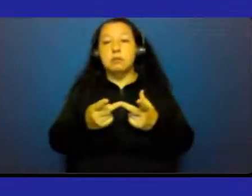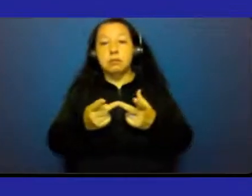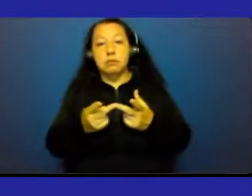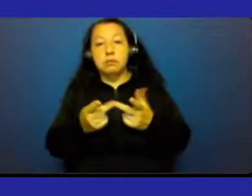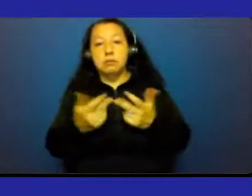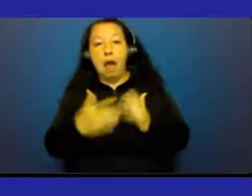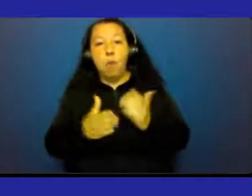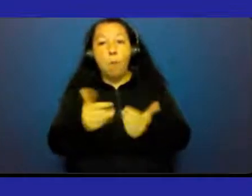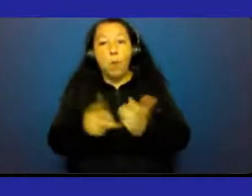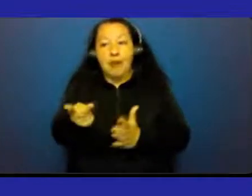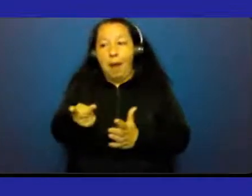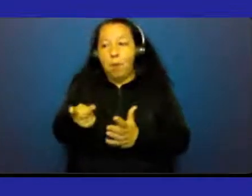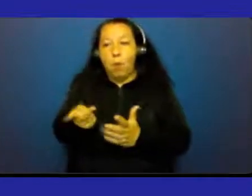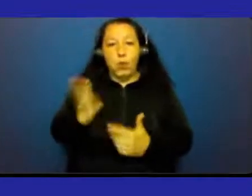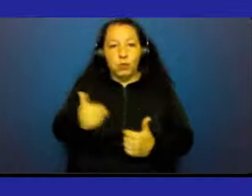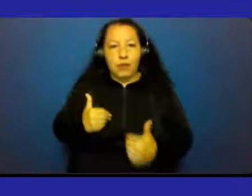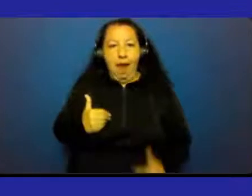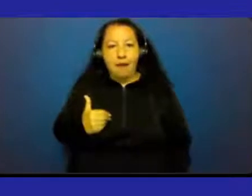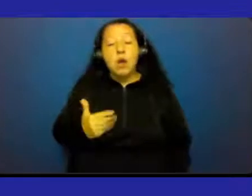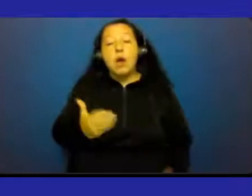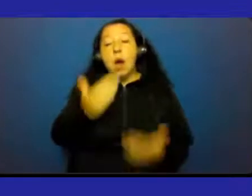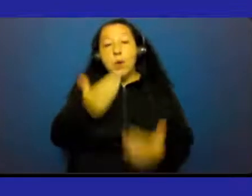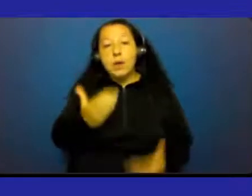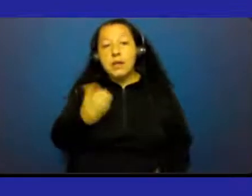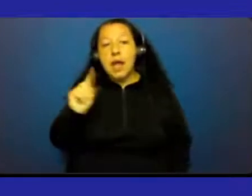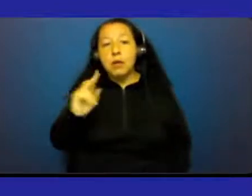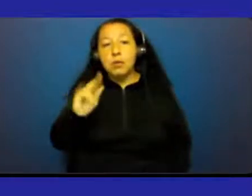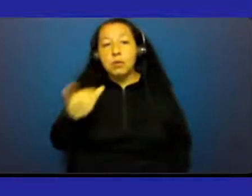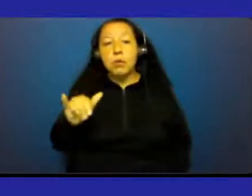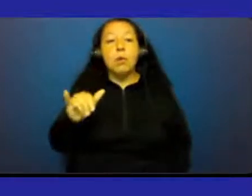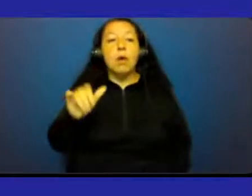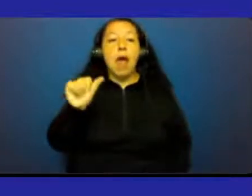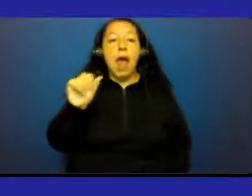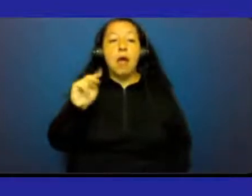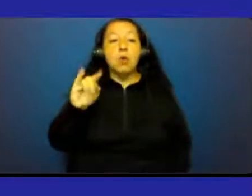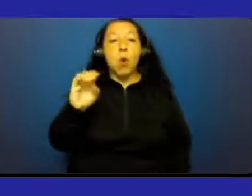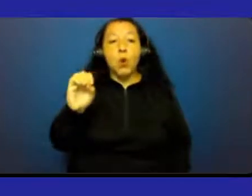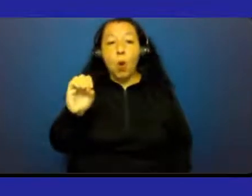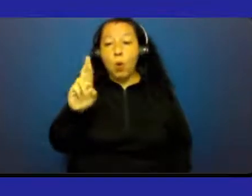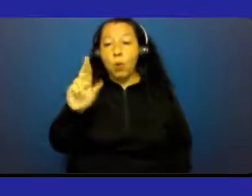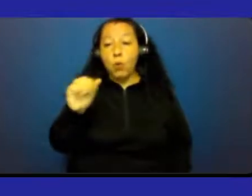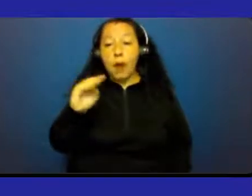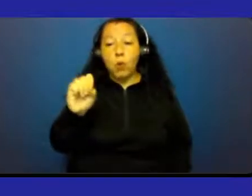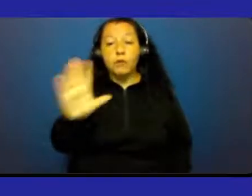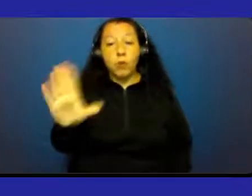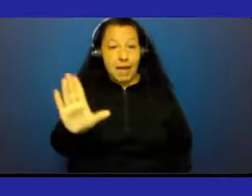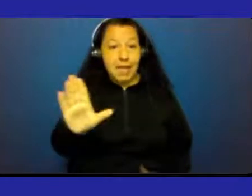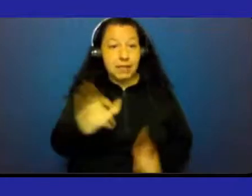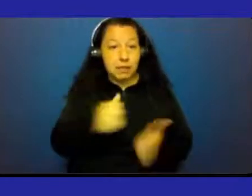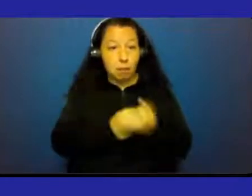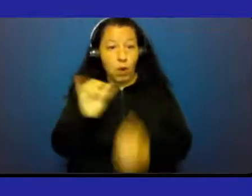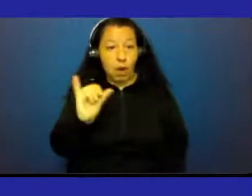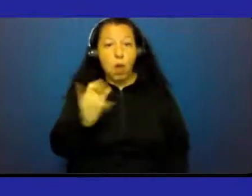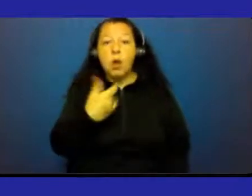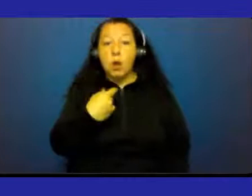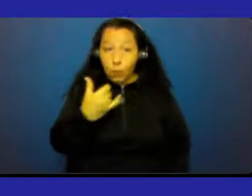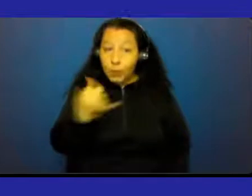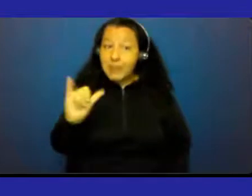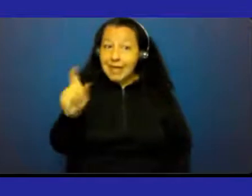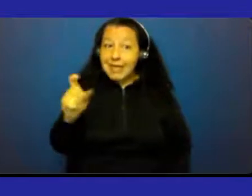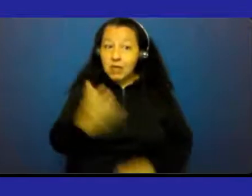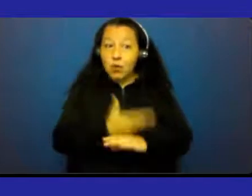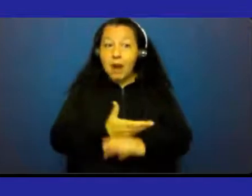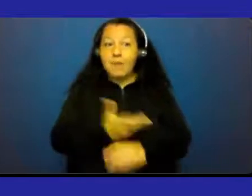want to thank Councilmember Antonio Reynoso for his support, but we still need to renovate the